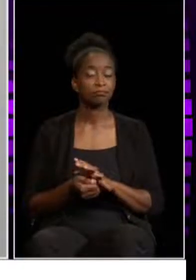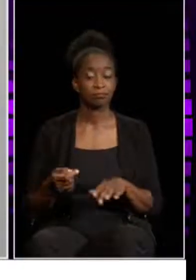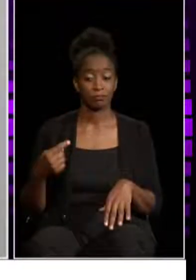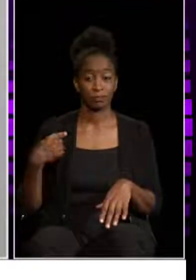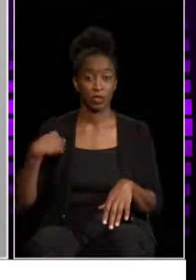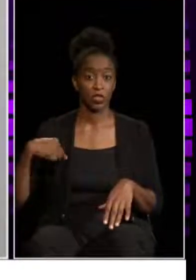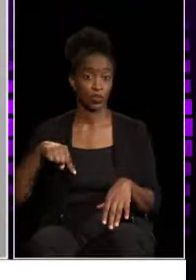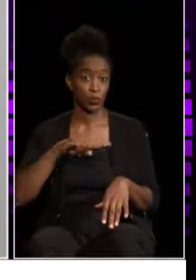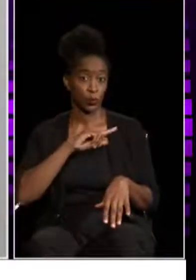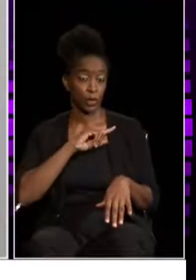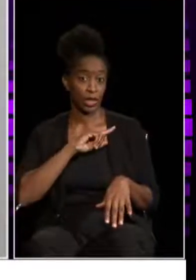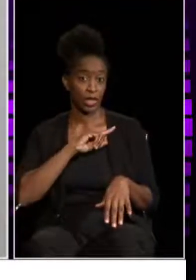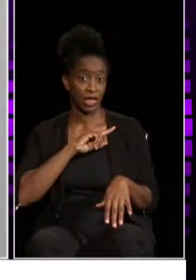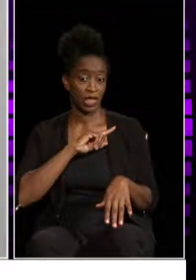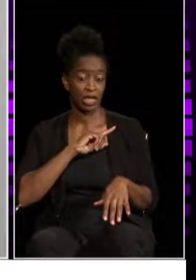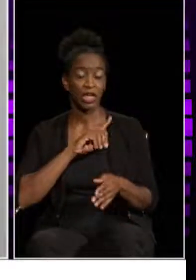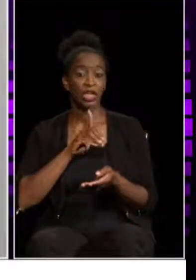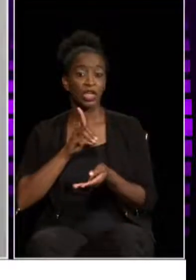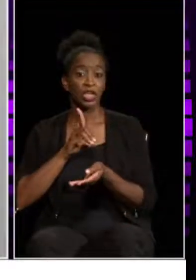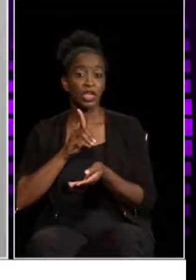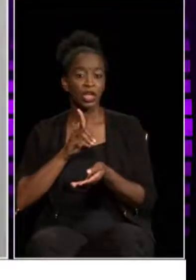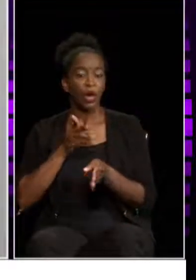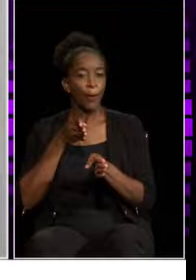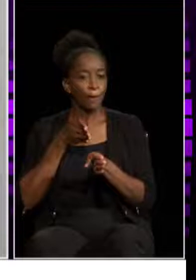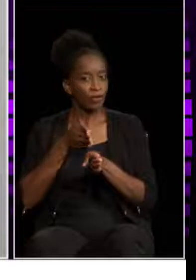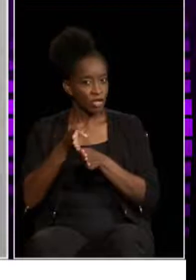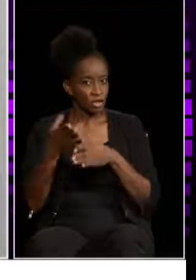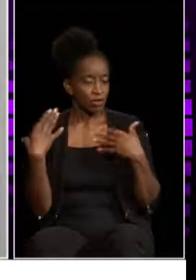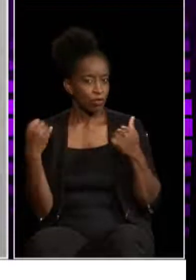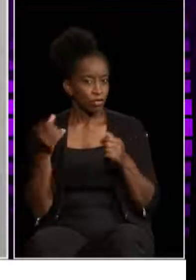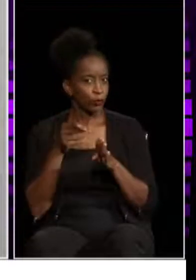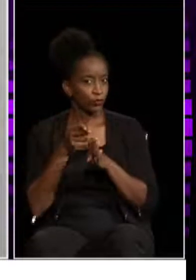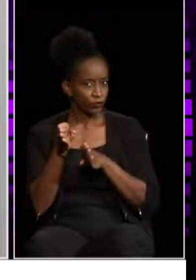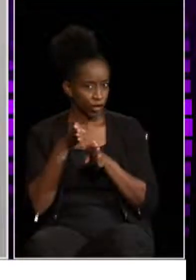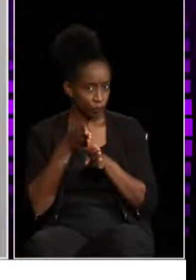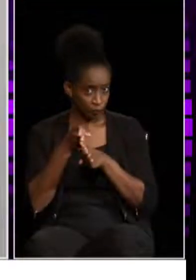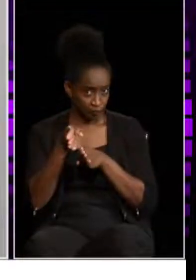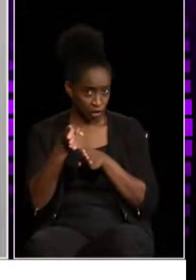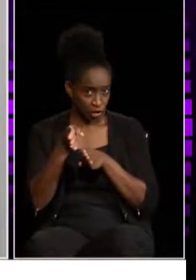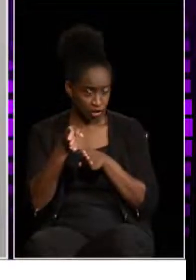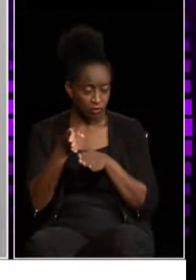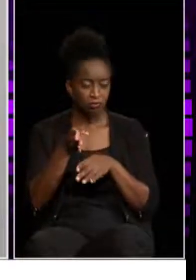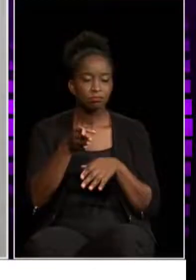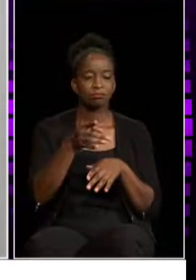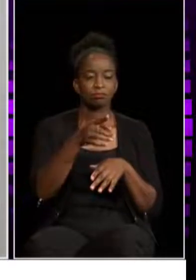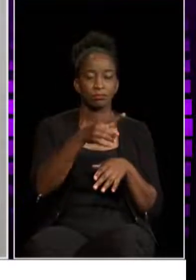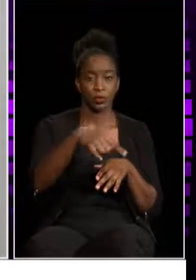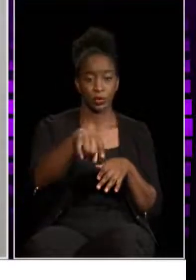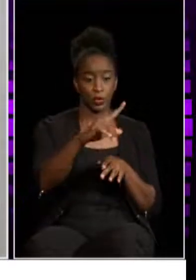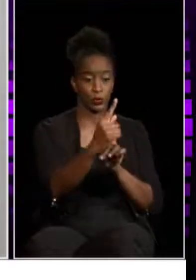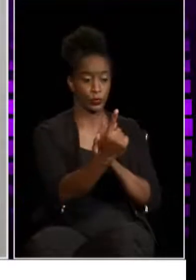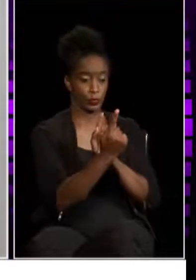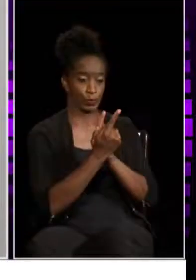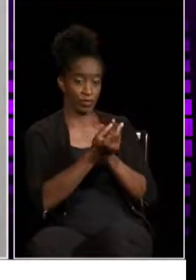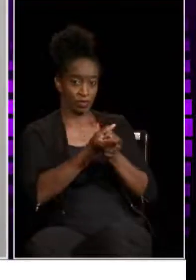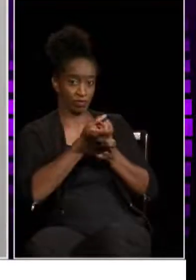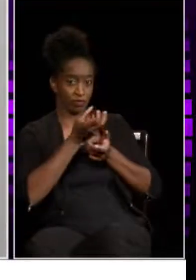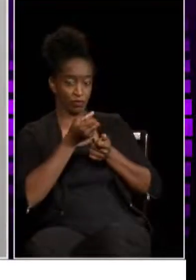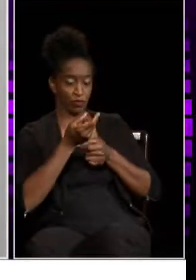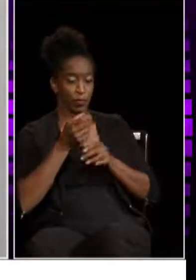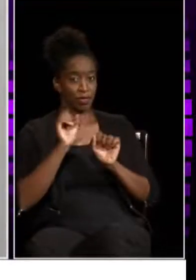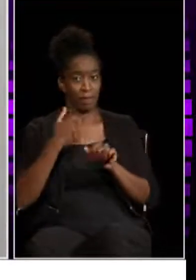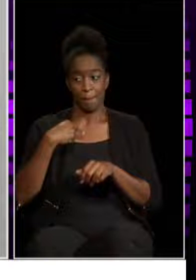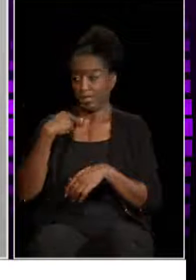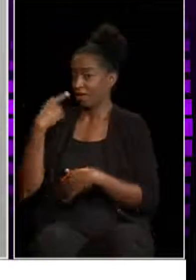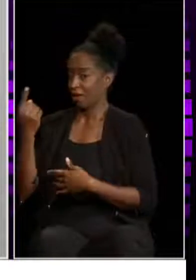information private. Confidentiality is one of the tenets of our practice. There's also, you can also